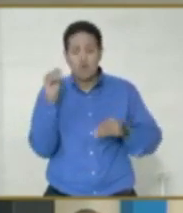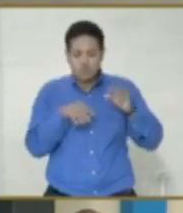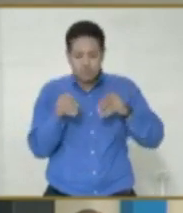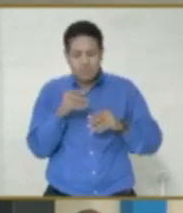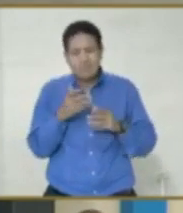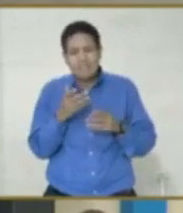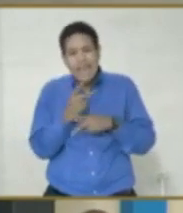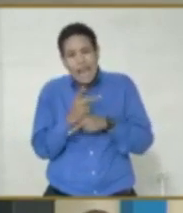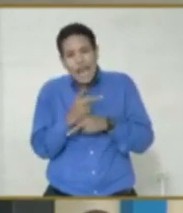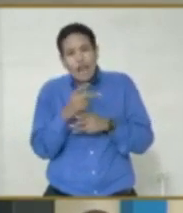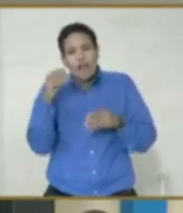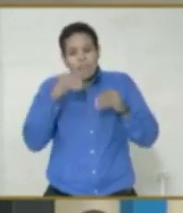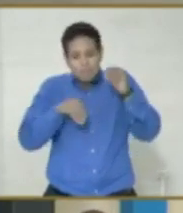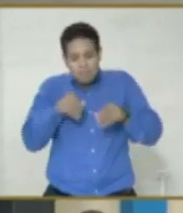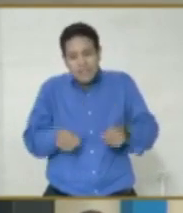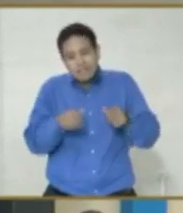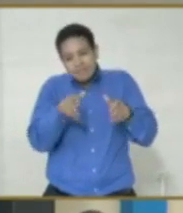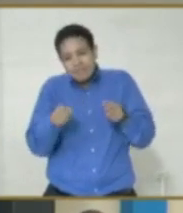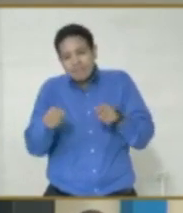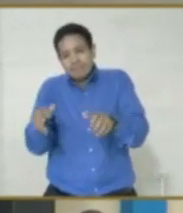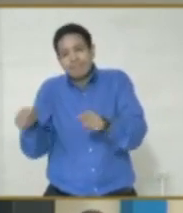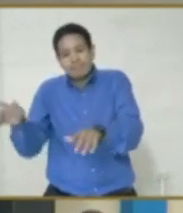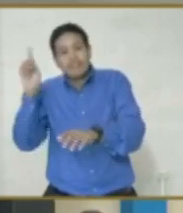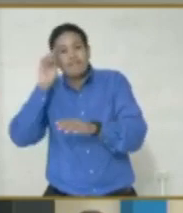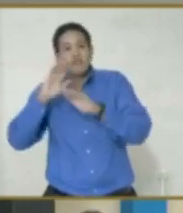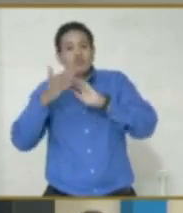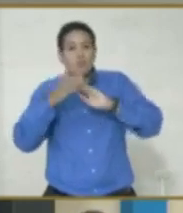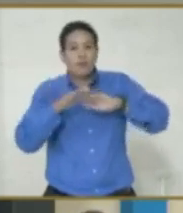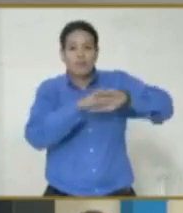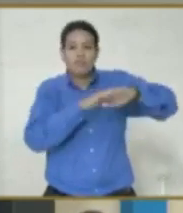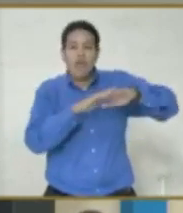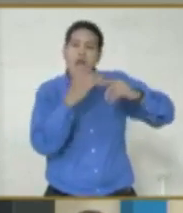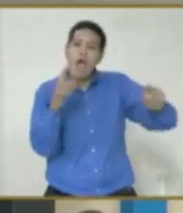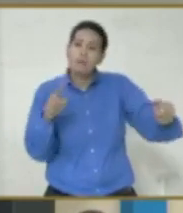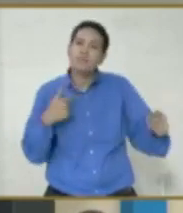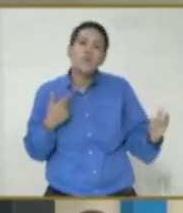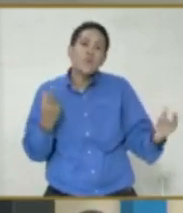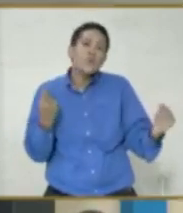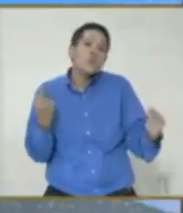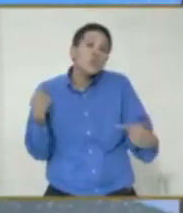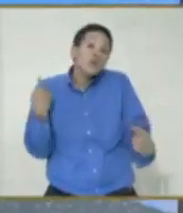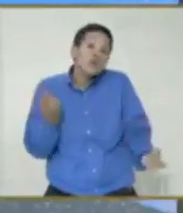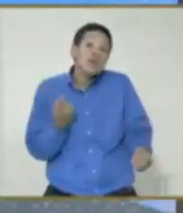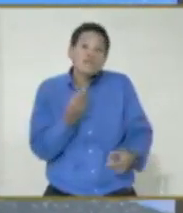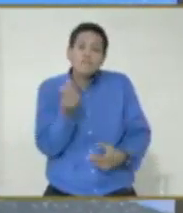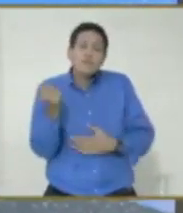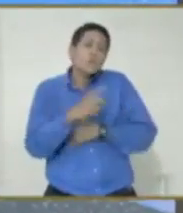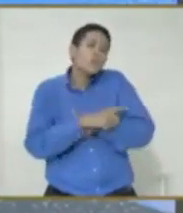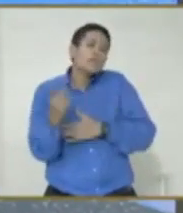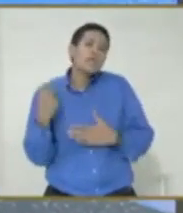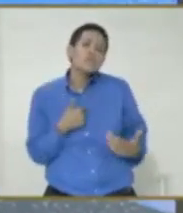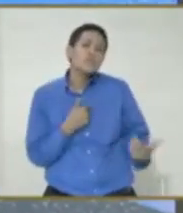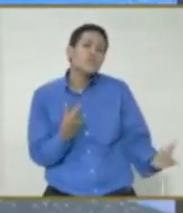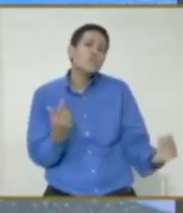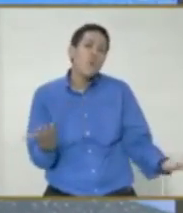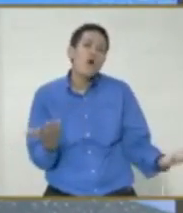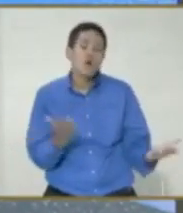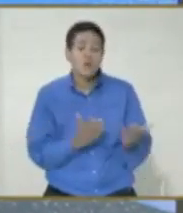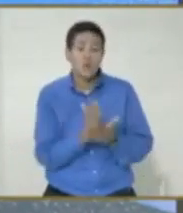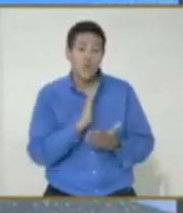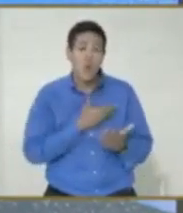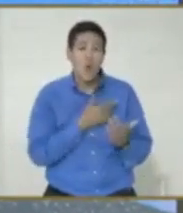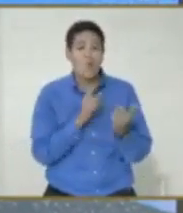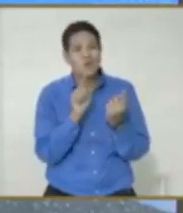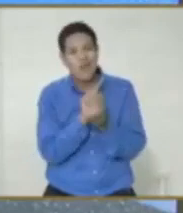various divisions across Jamaica. So one of the things we have had to be doing in the last couple of days is through our network. We